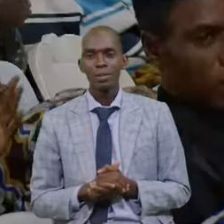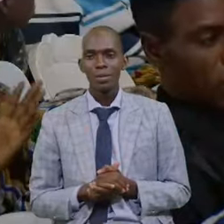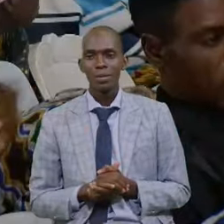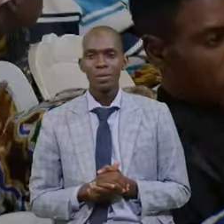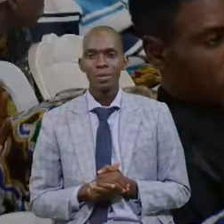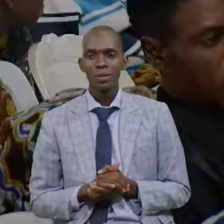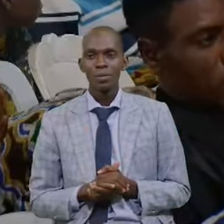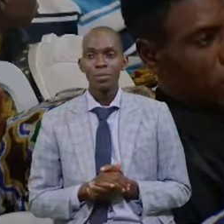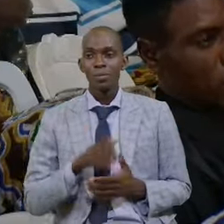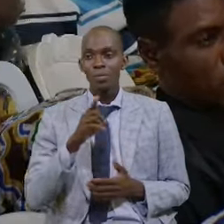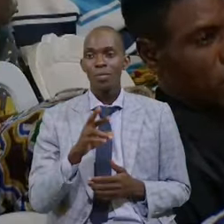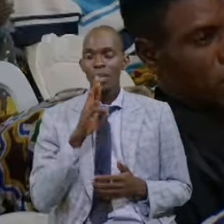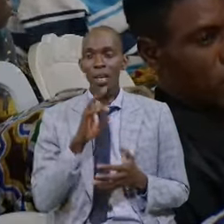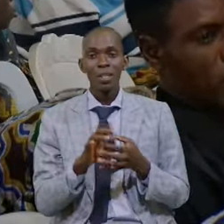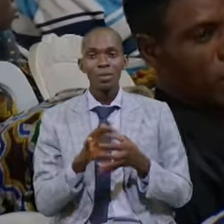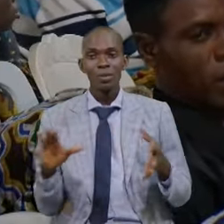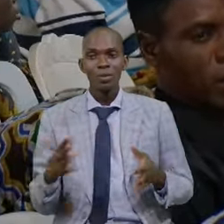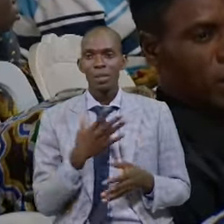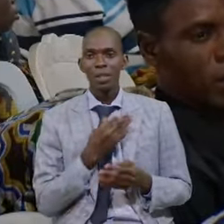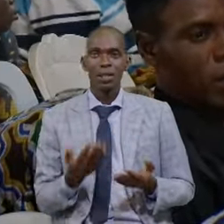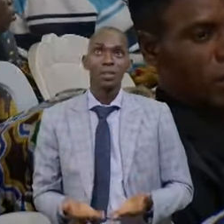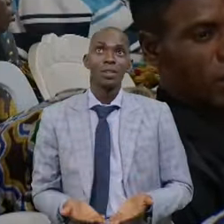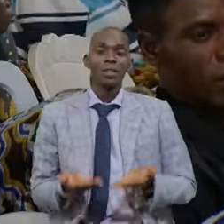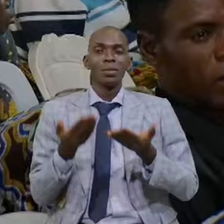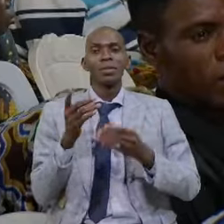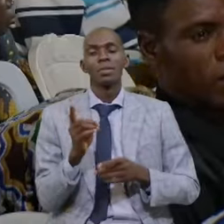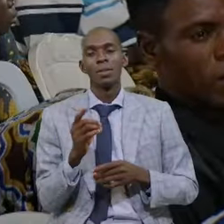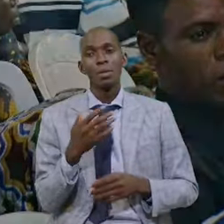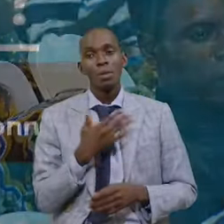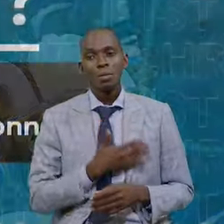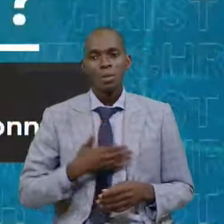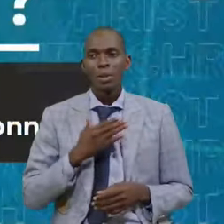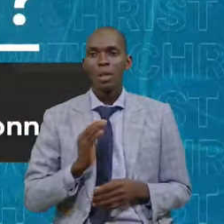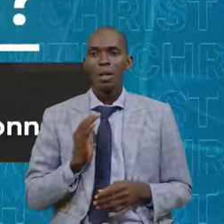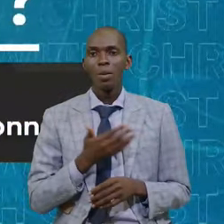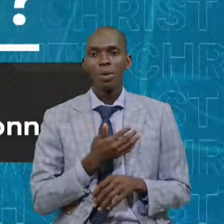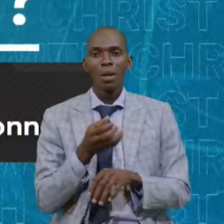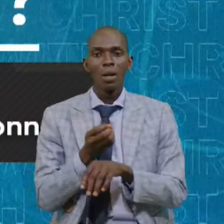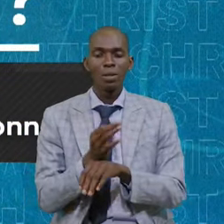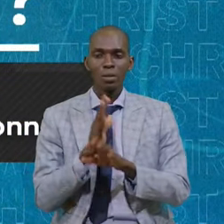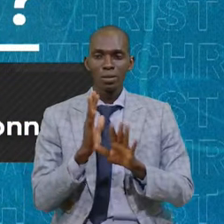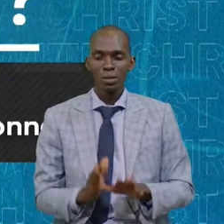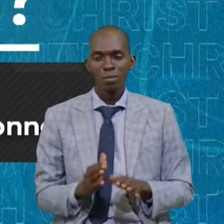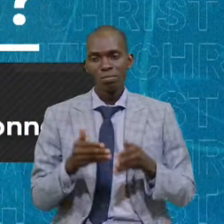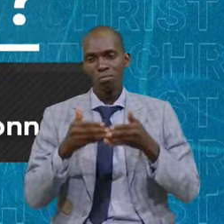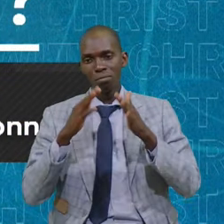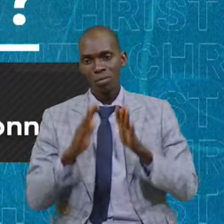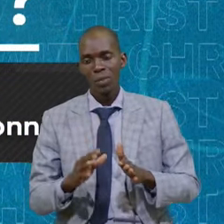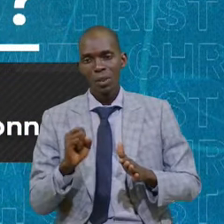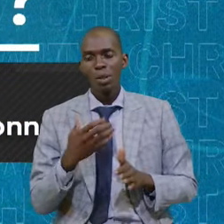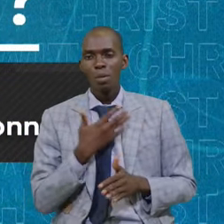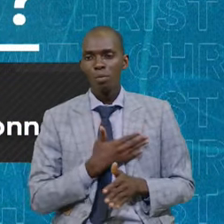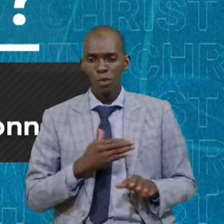You are loose and lifted. Please, our counselors, let's go into the